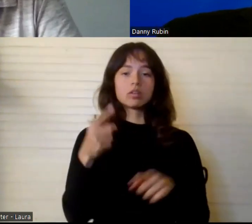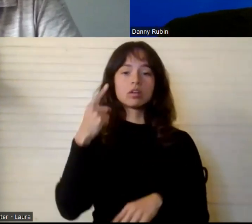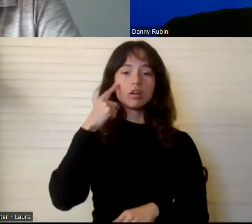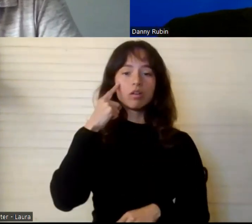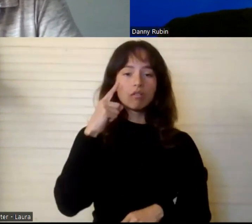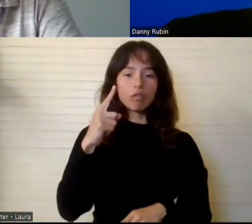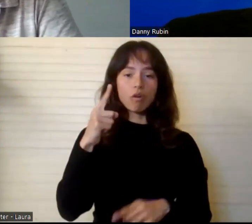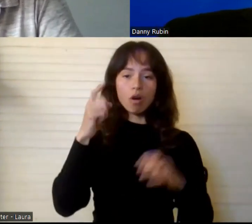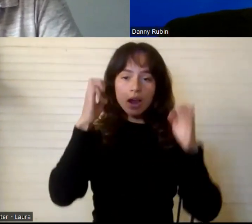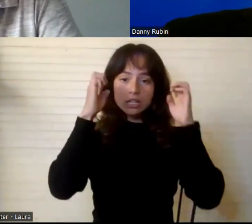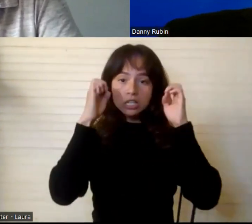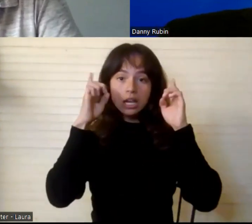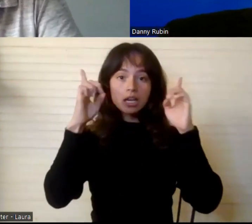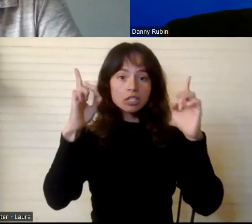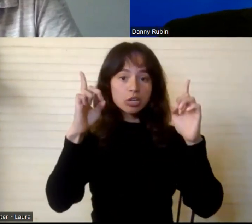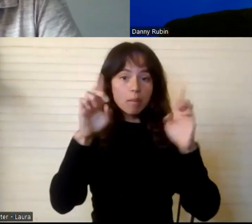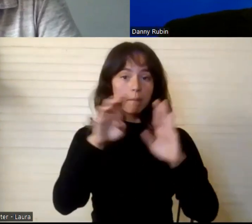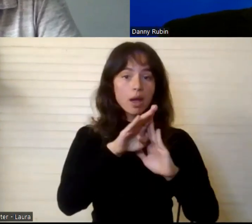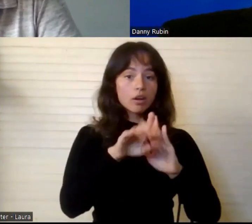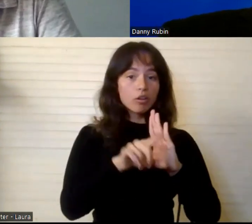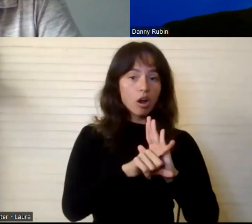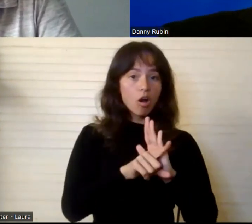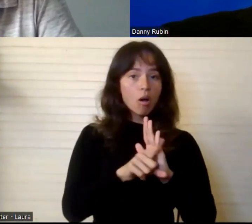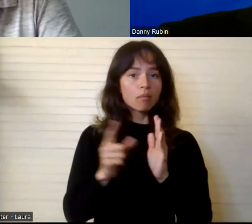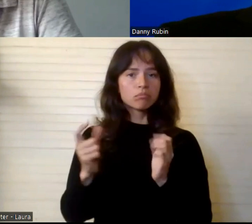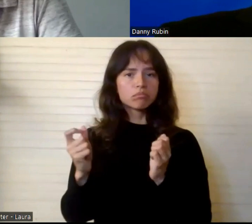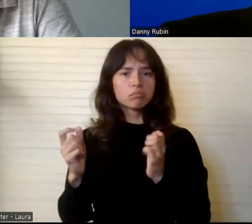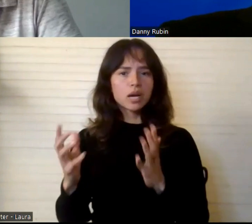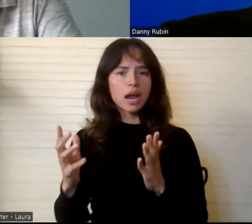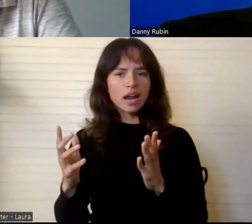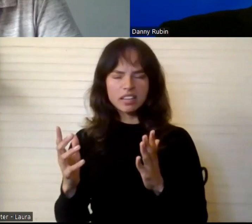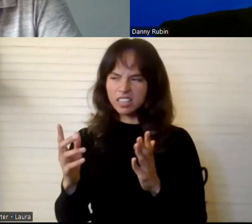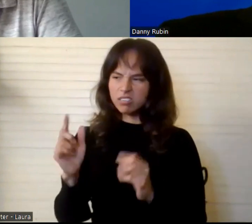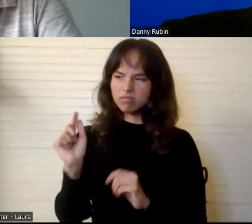backgrounds, and a lot of individuals who are self-taught, who have a